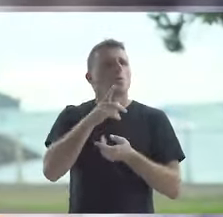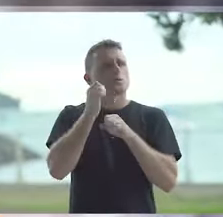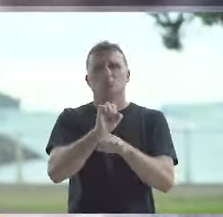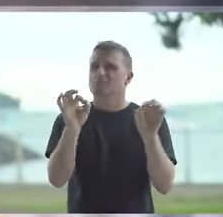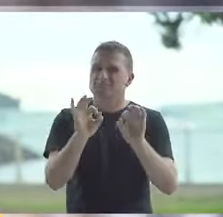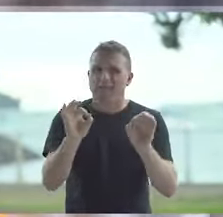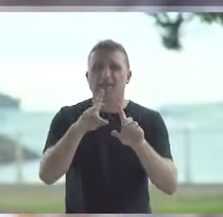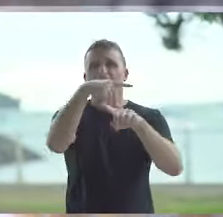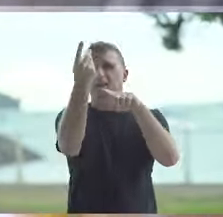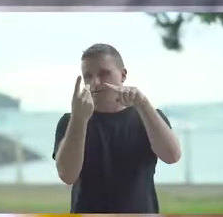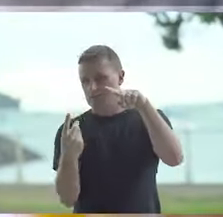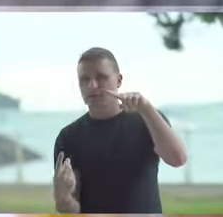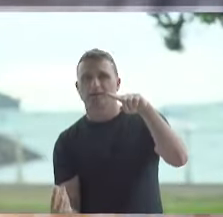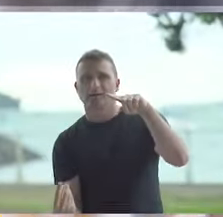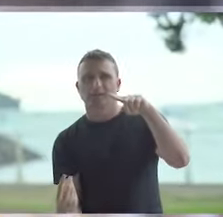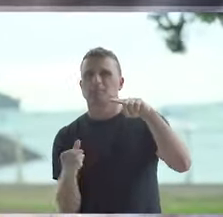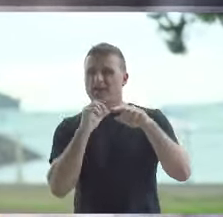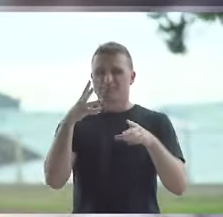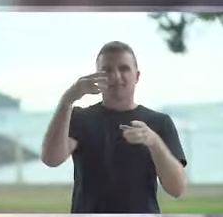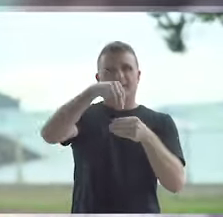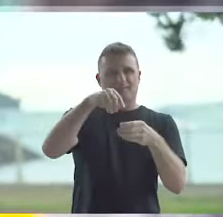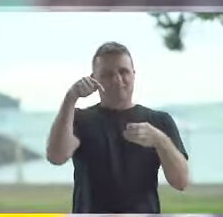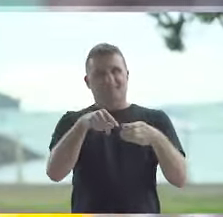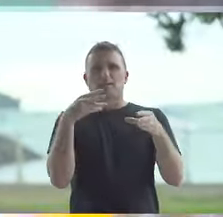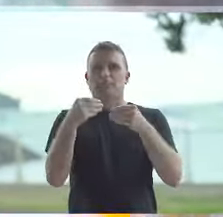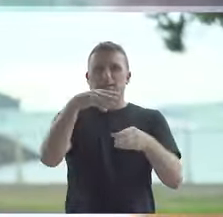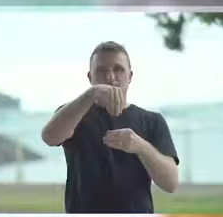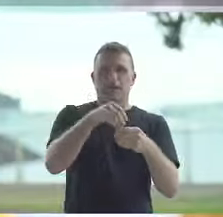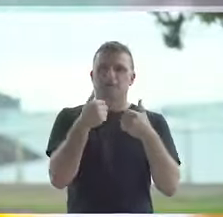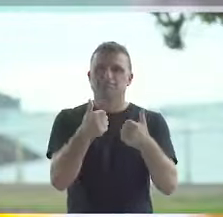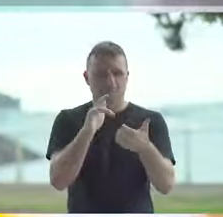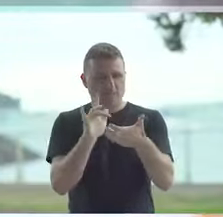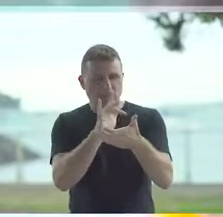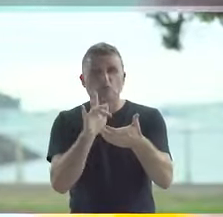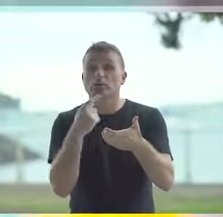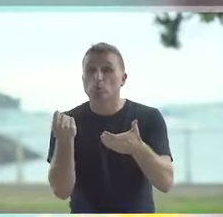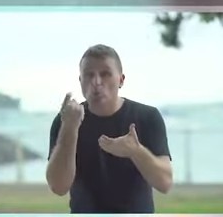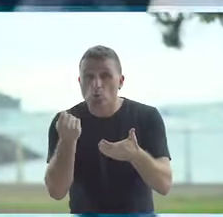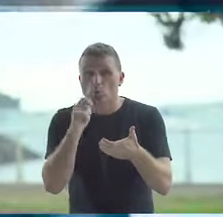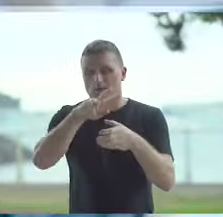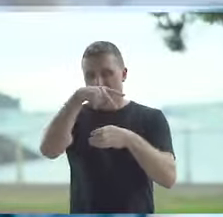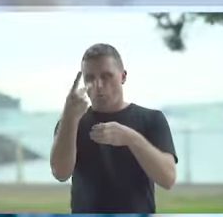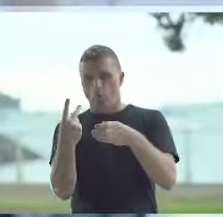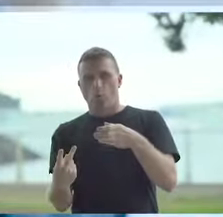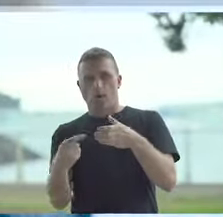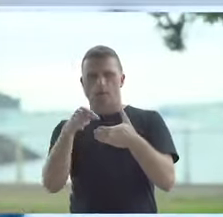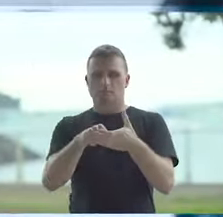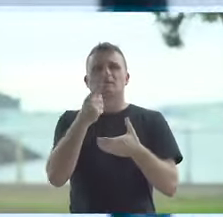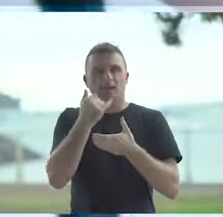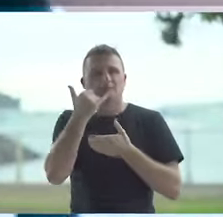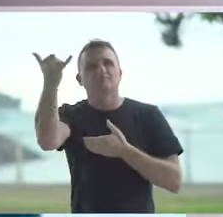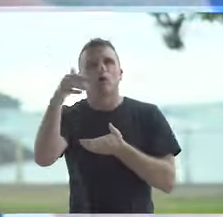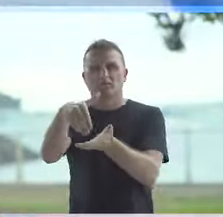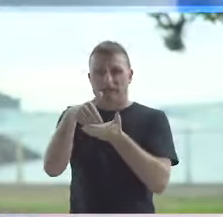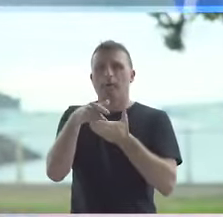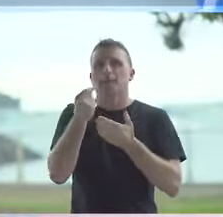usually not waterproof and don't float, unless you put it in one of these. The touchscreen still works, and if you fall in the water, you can